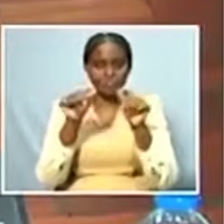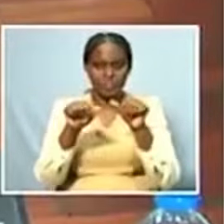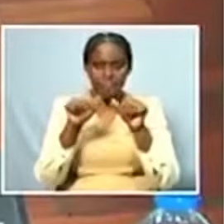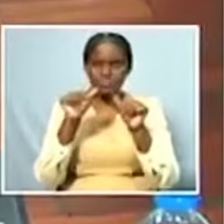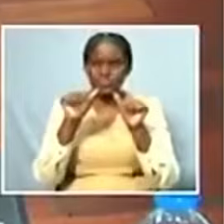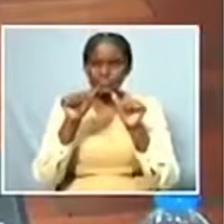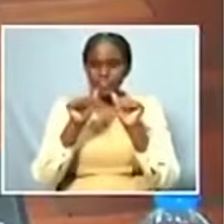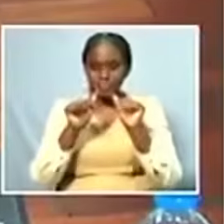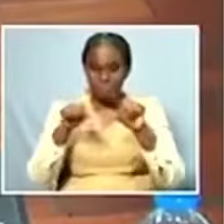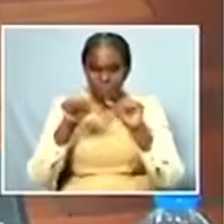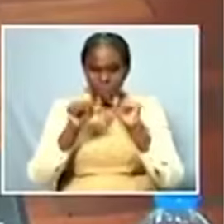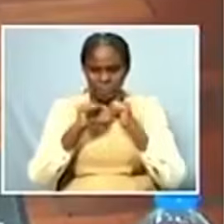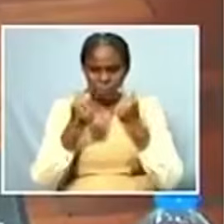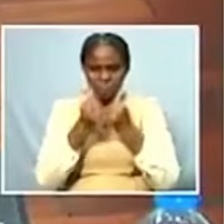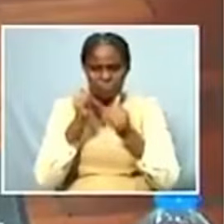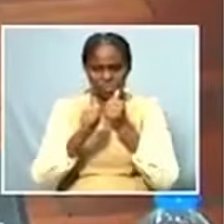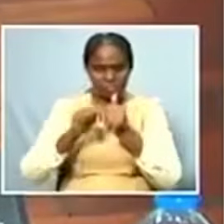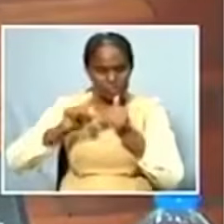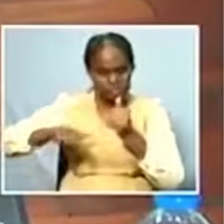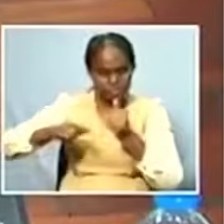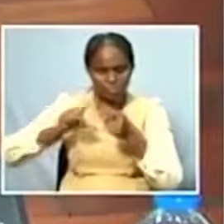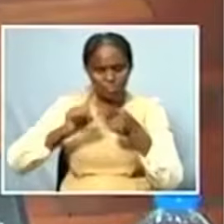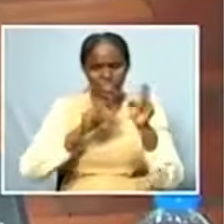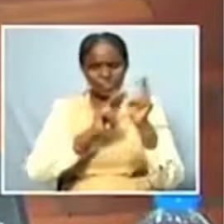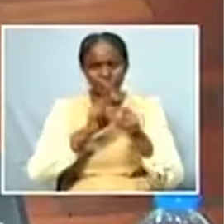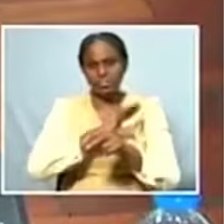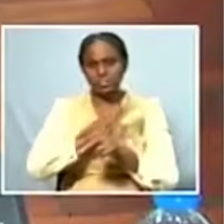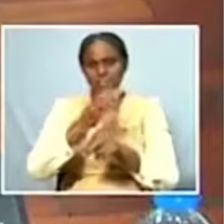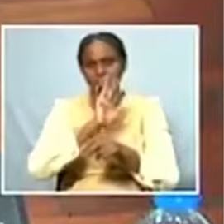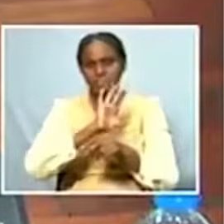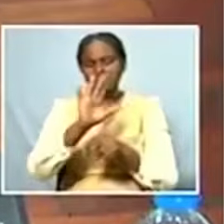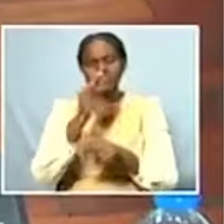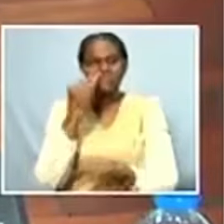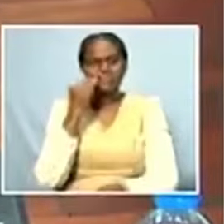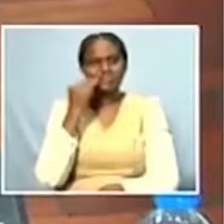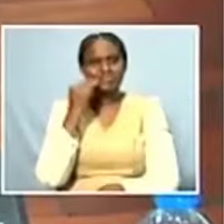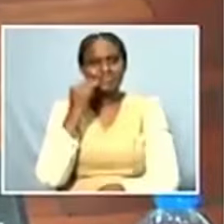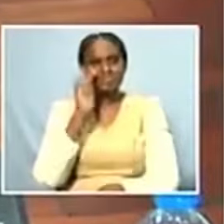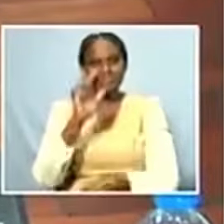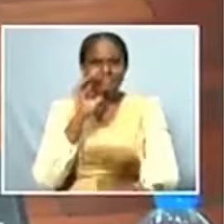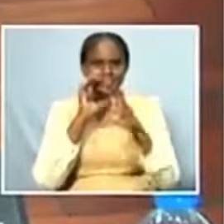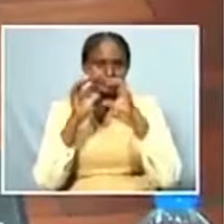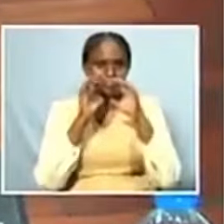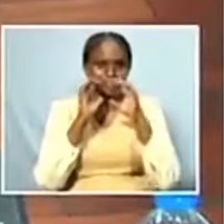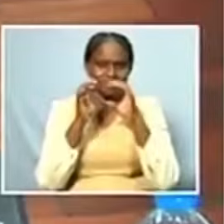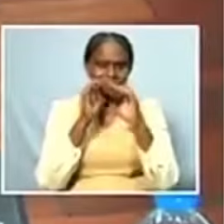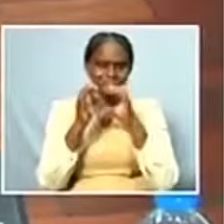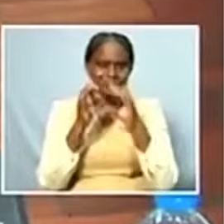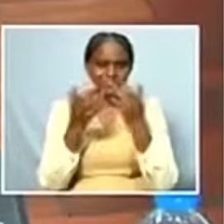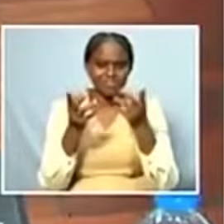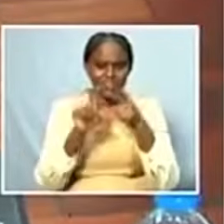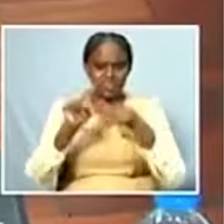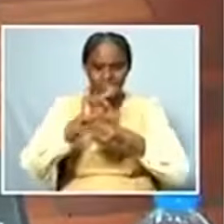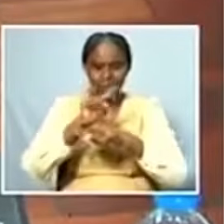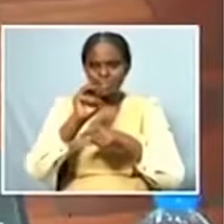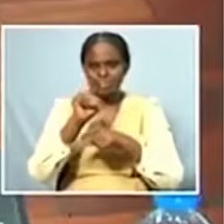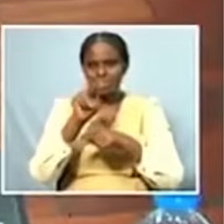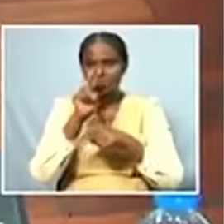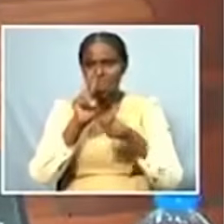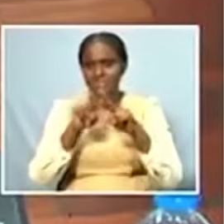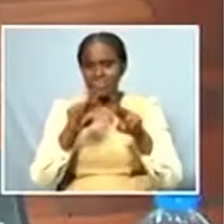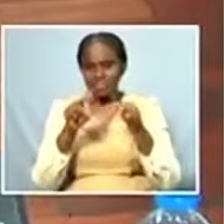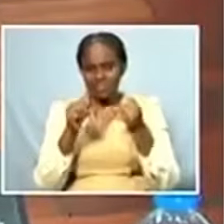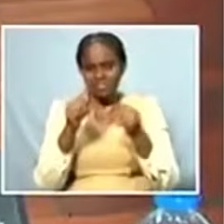is delaying responding to your your communications. Today, Mr. Chairman,